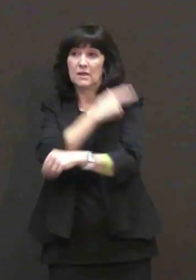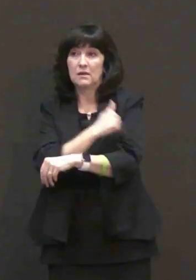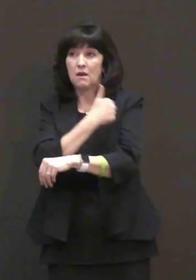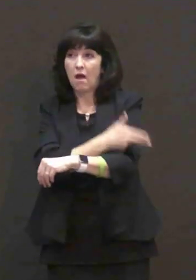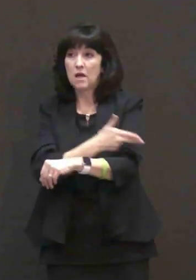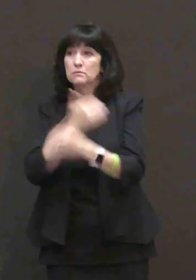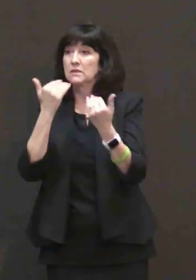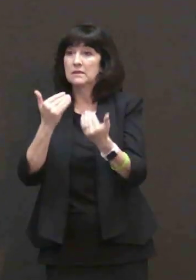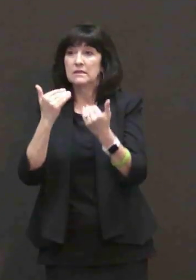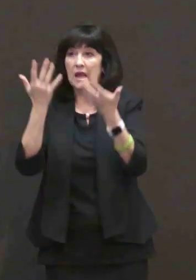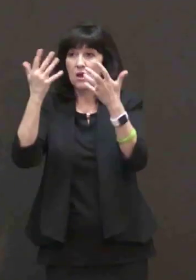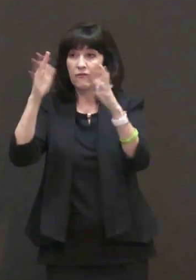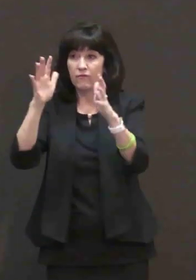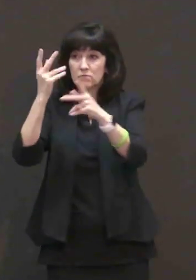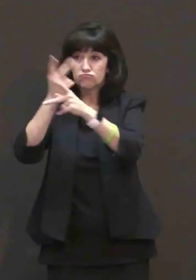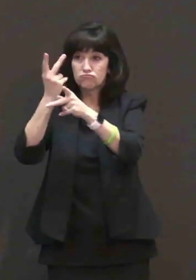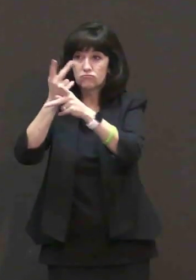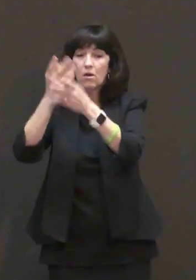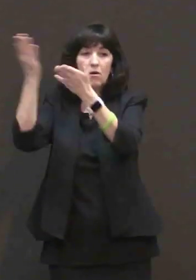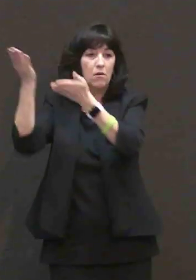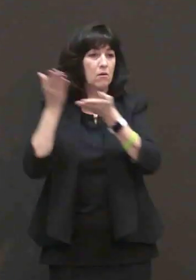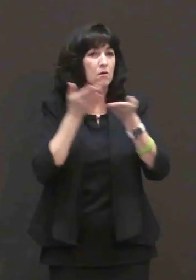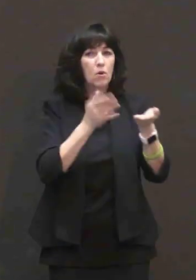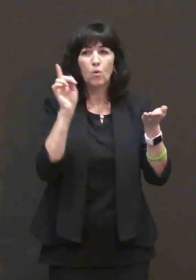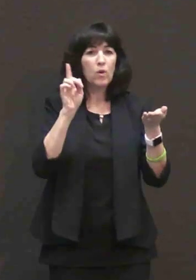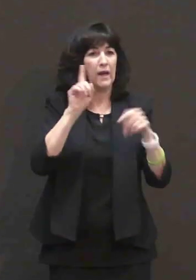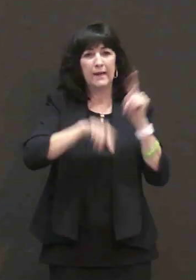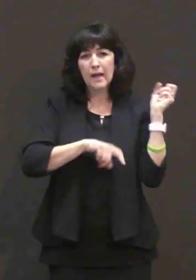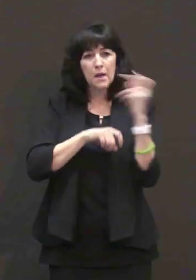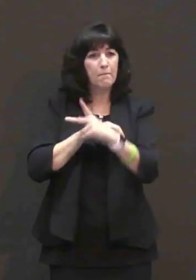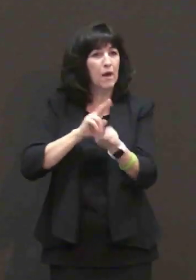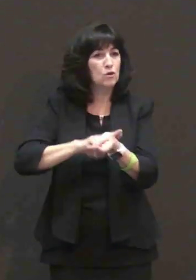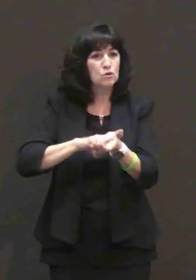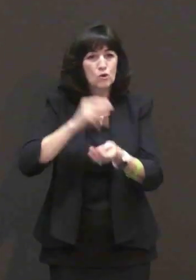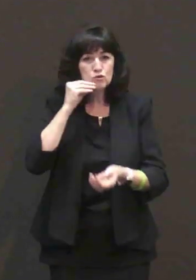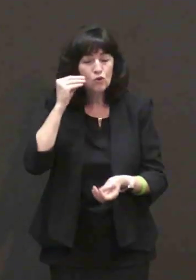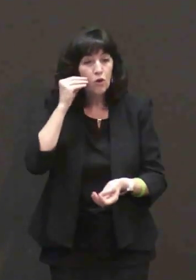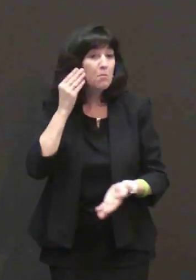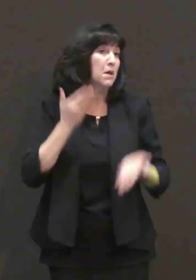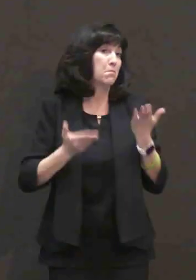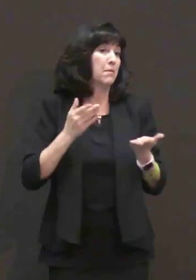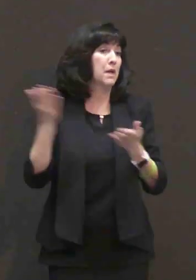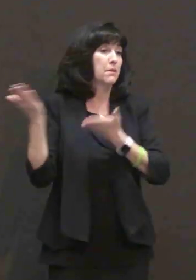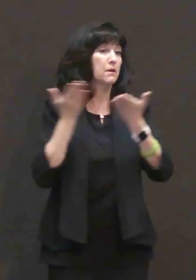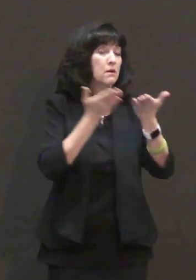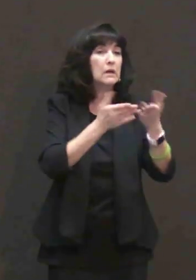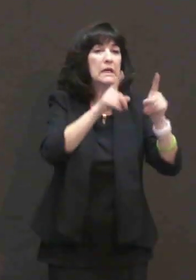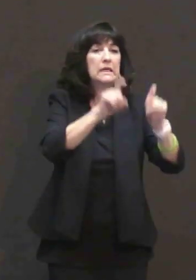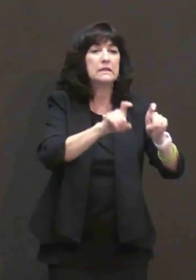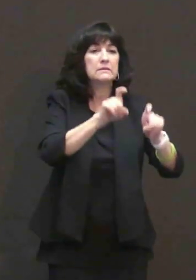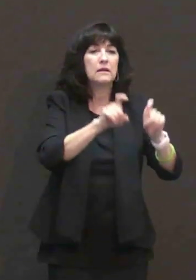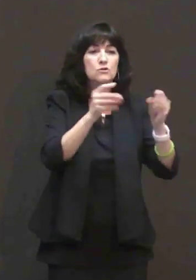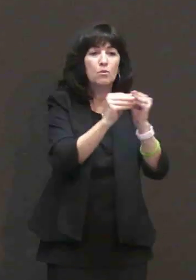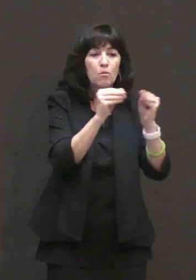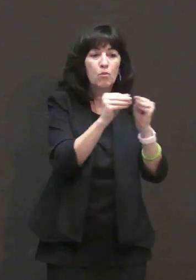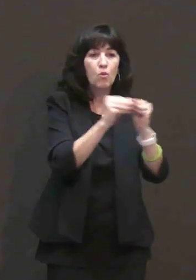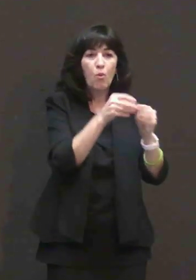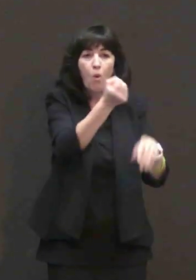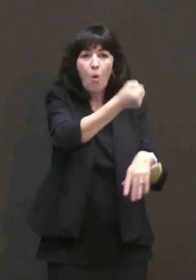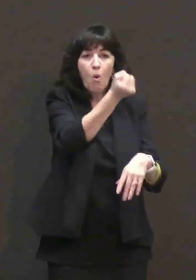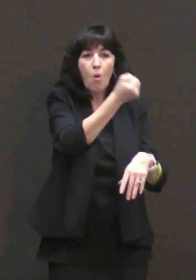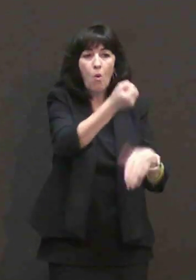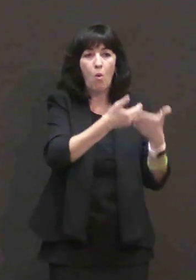staff to take care of them. The nursing homes might want a test before they are able to go there. But what could we do knowing that they might not need